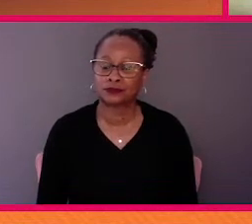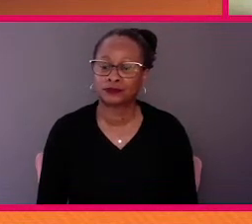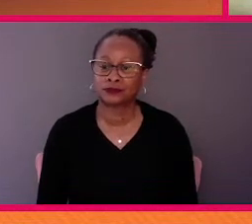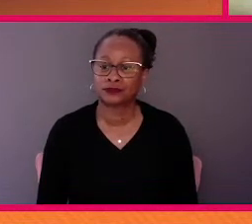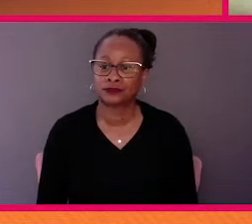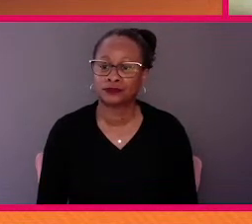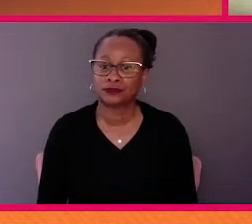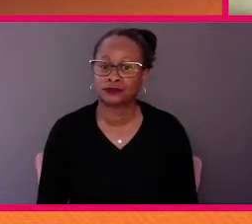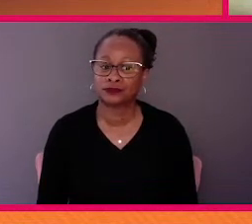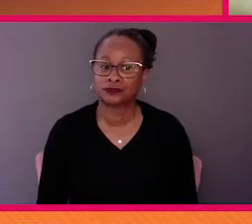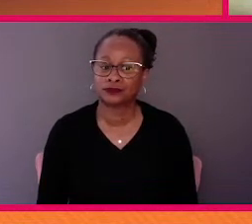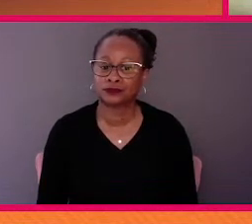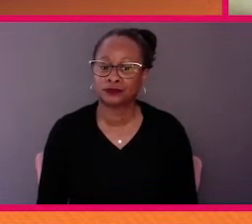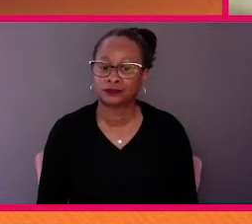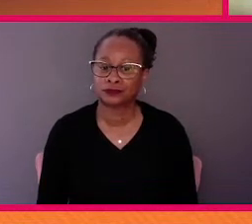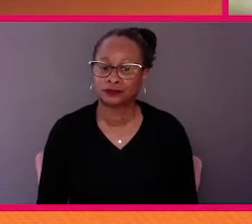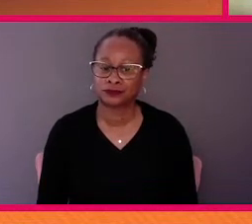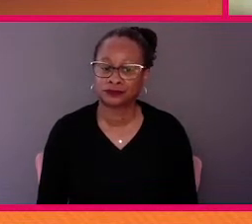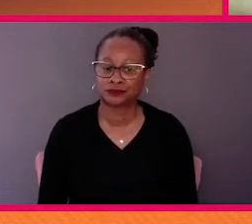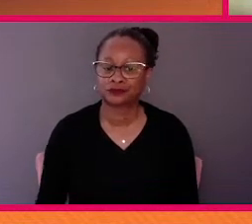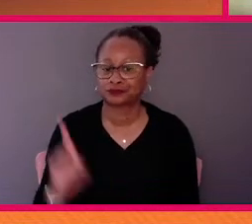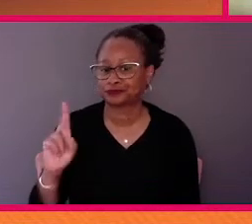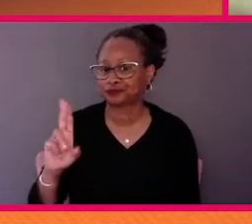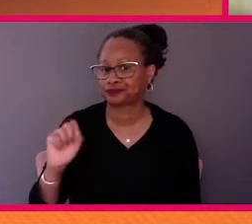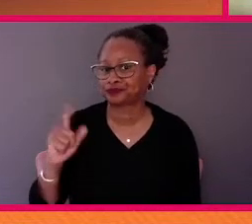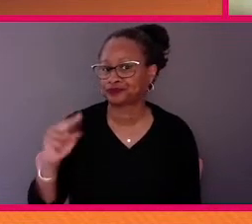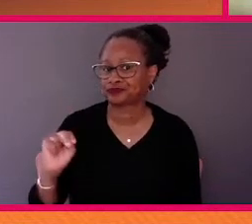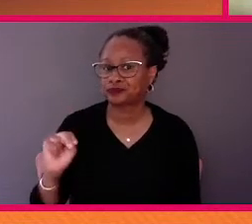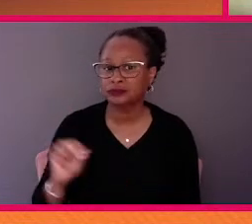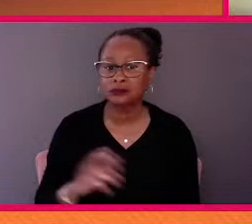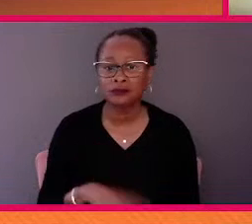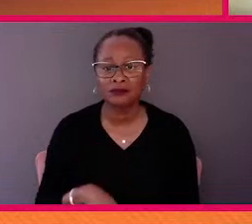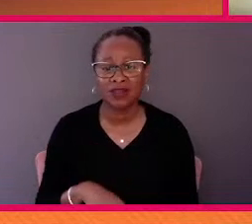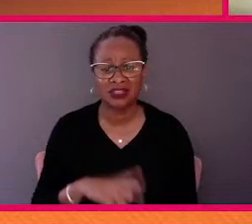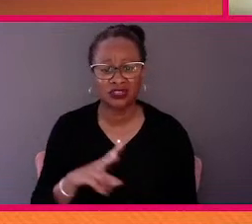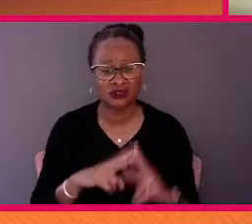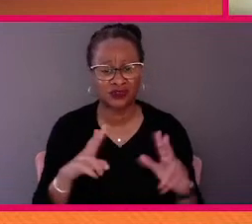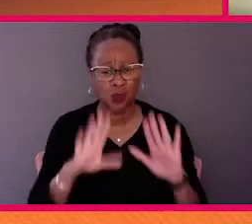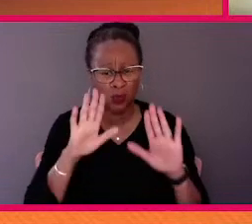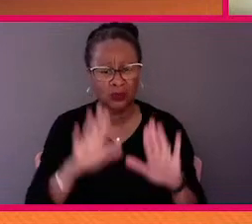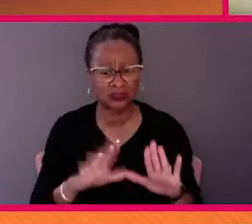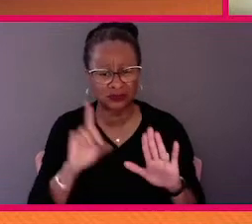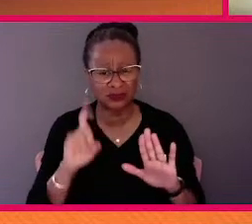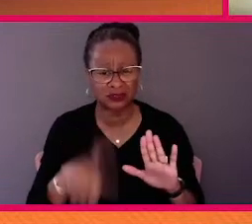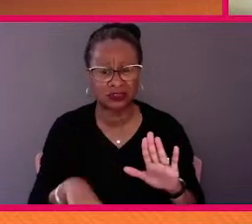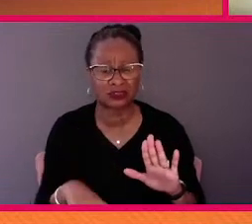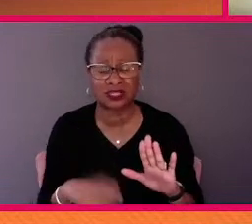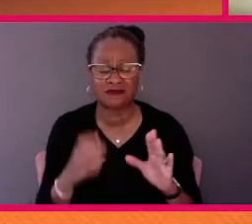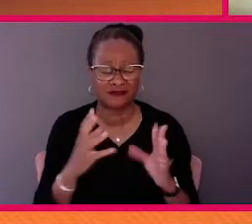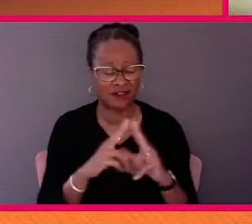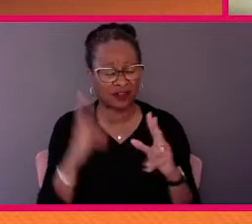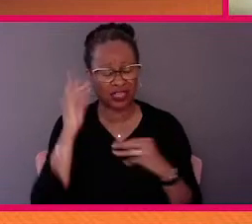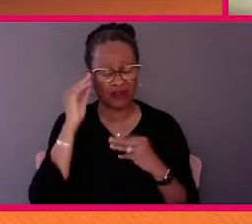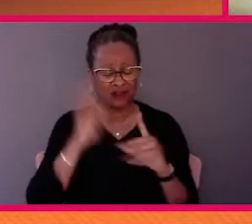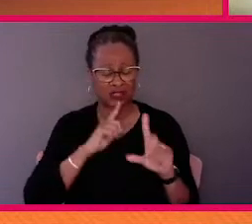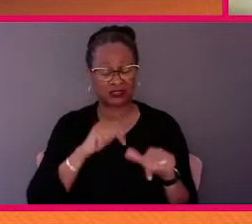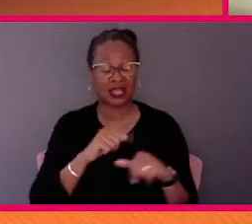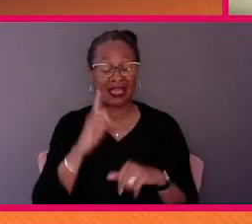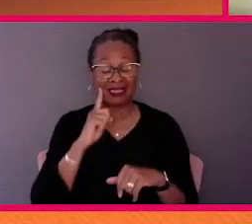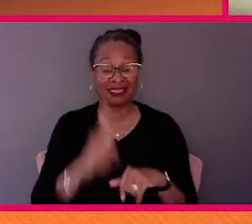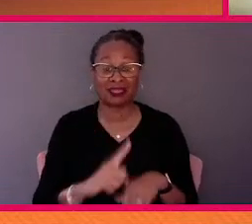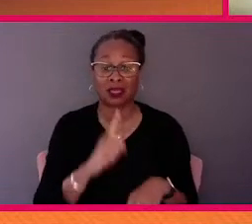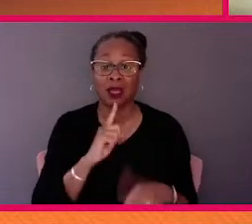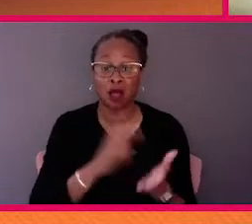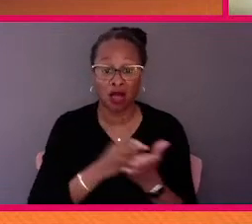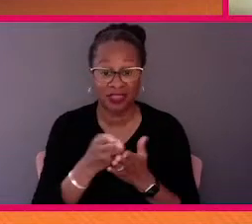Yeah, it's a great answer and really thoughtful in so many regards. I think that authenticity is something that I brought